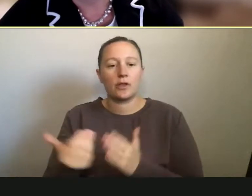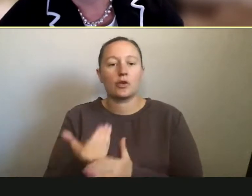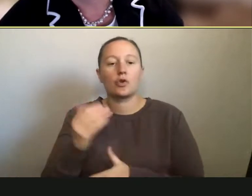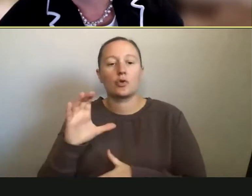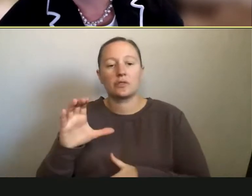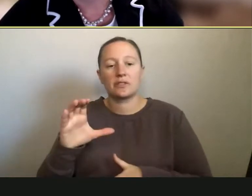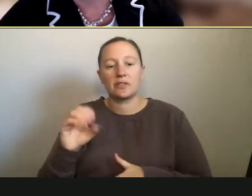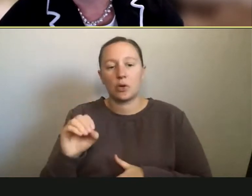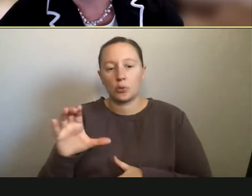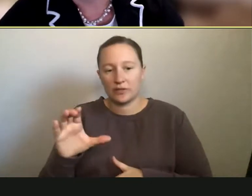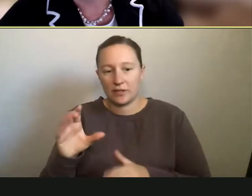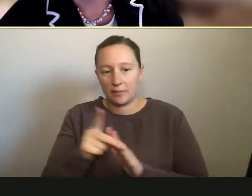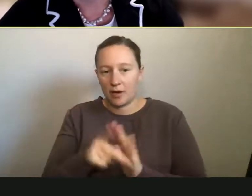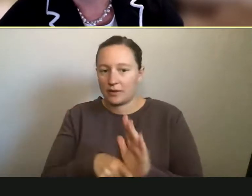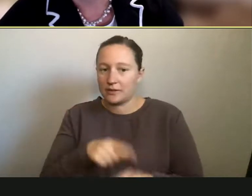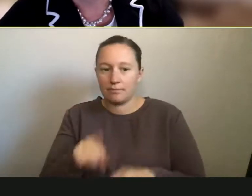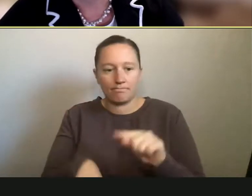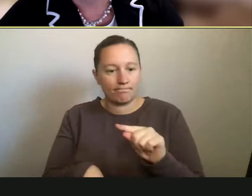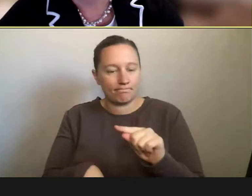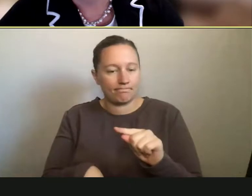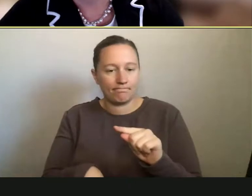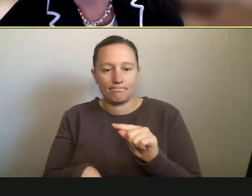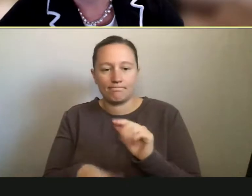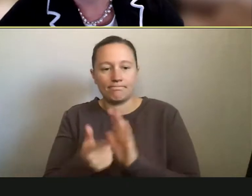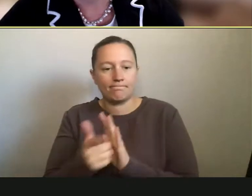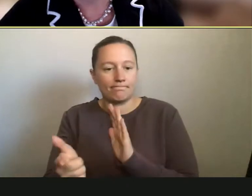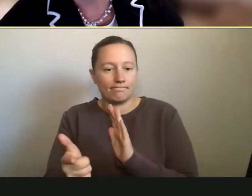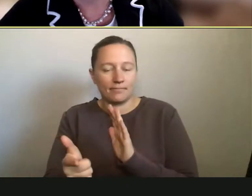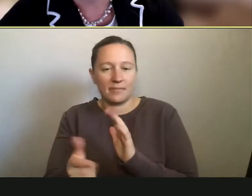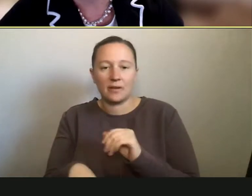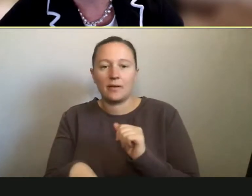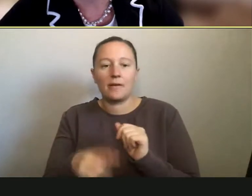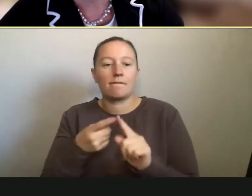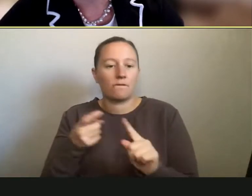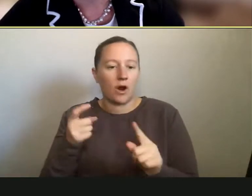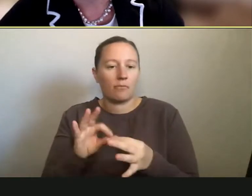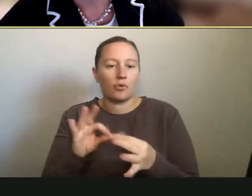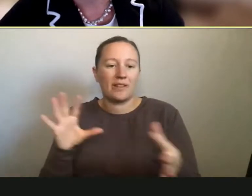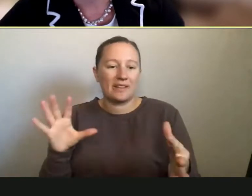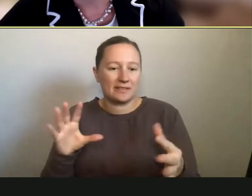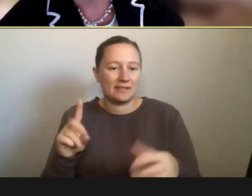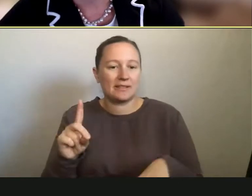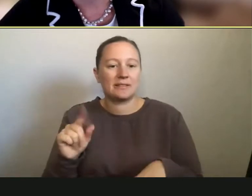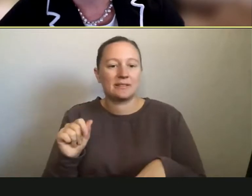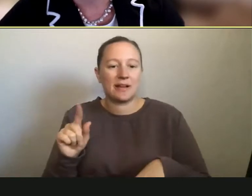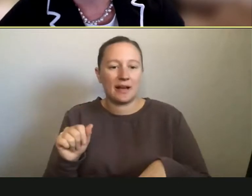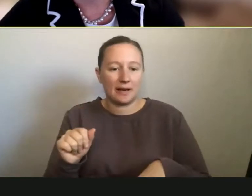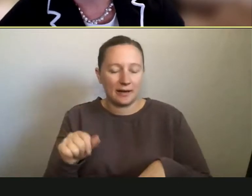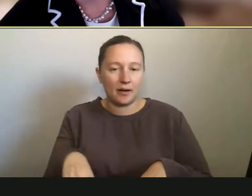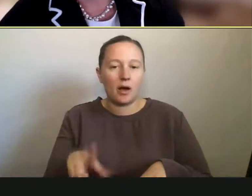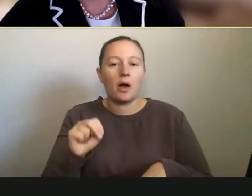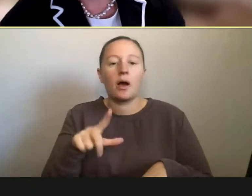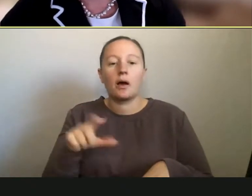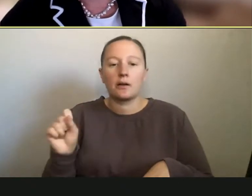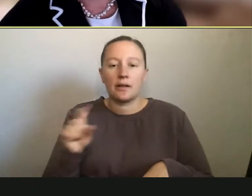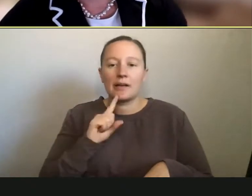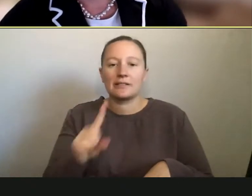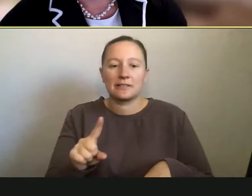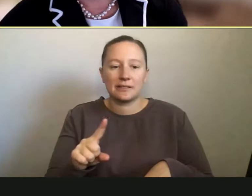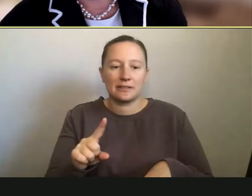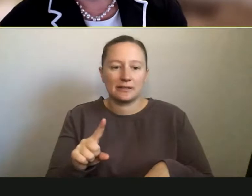COC policy, they don't. They're prohibited from releasing data unless it